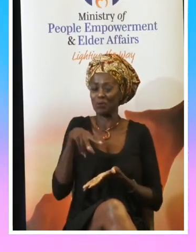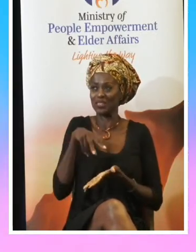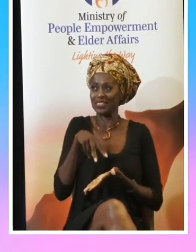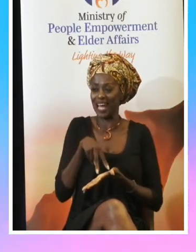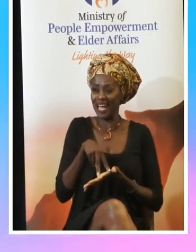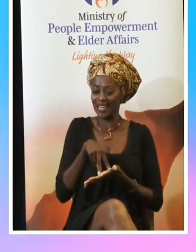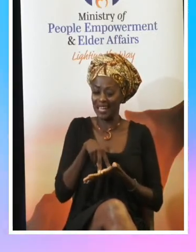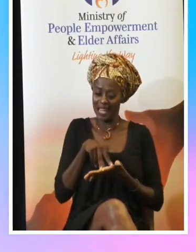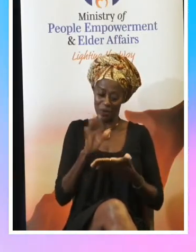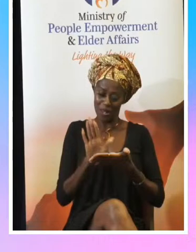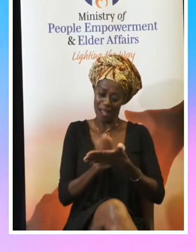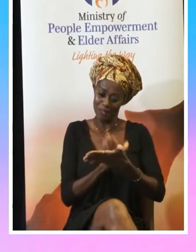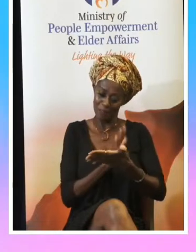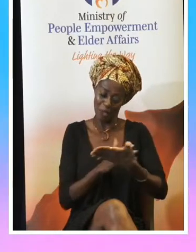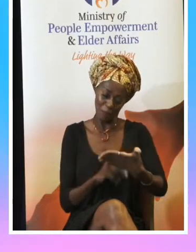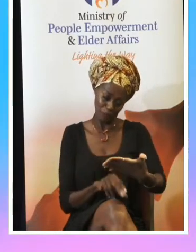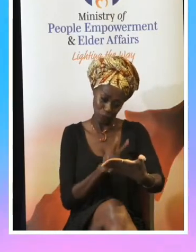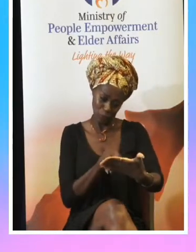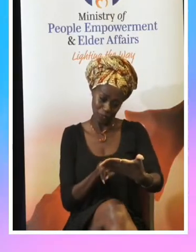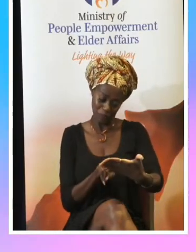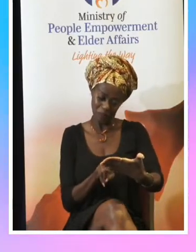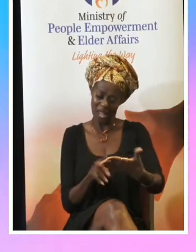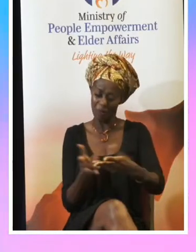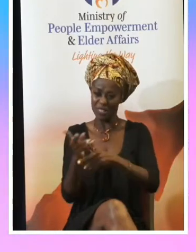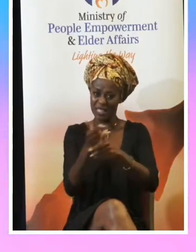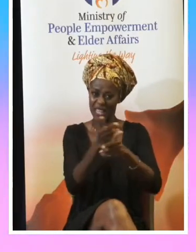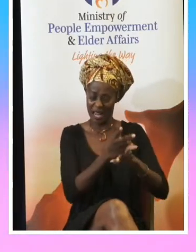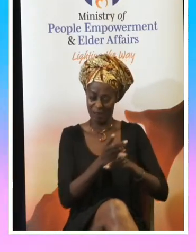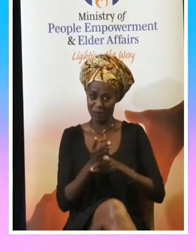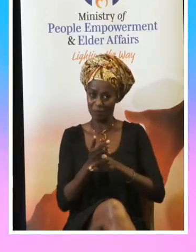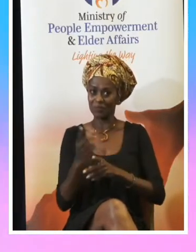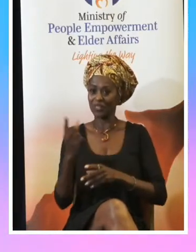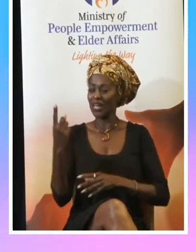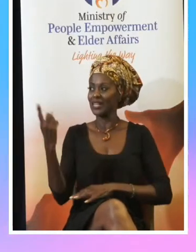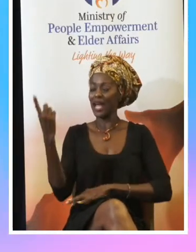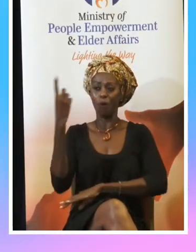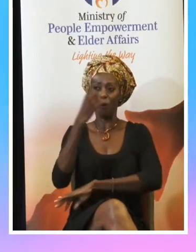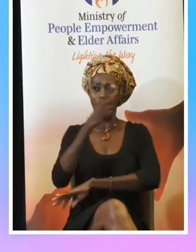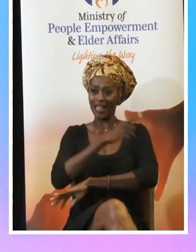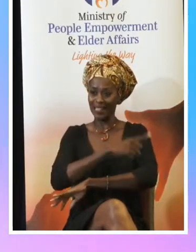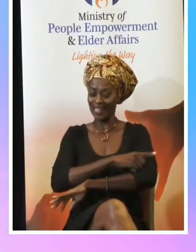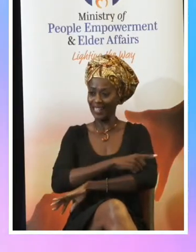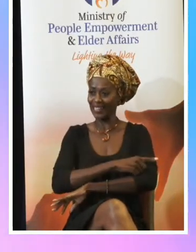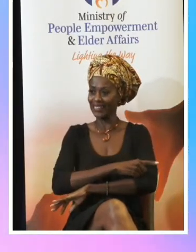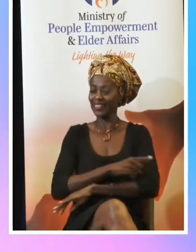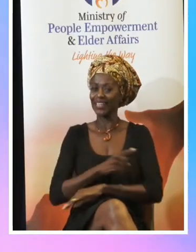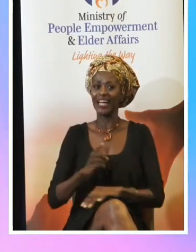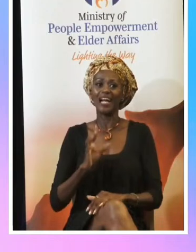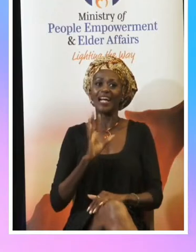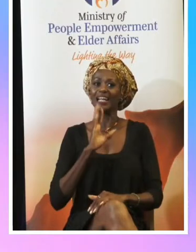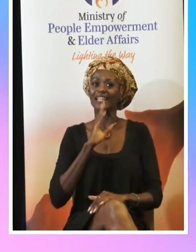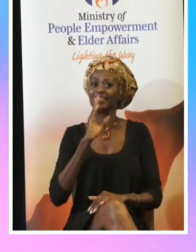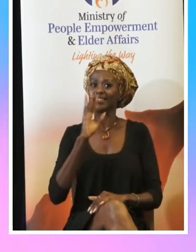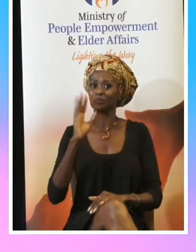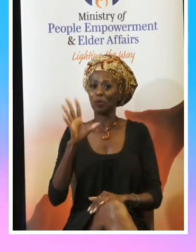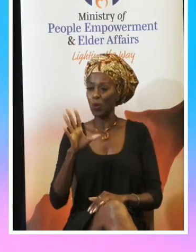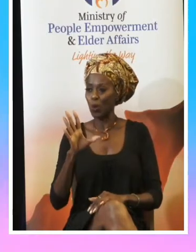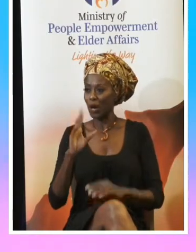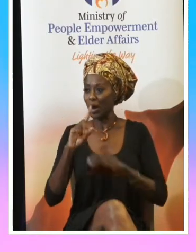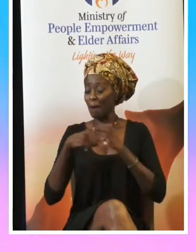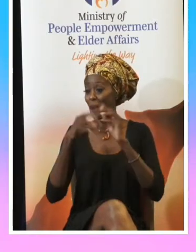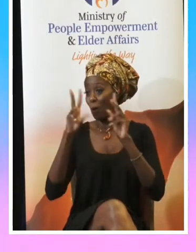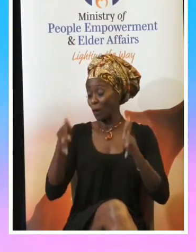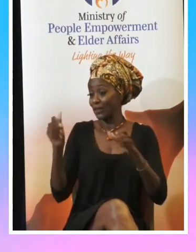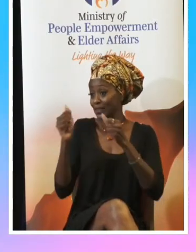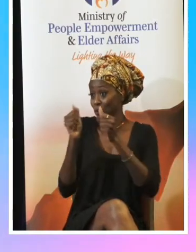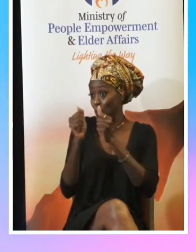his notes, and he was very careful. And then one day, he spoke for the first time in a dedicated speech on persons with